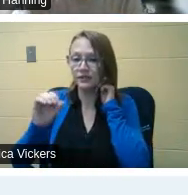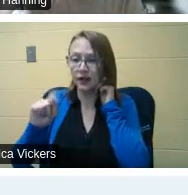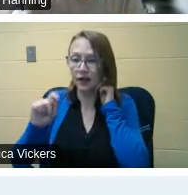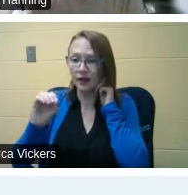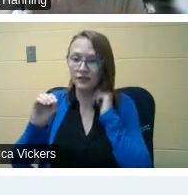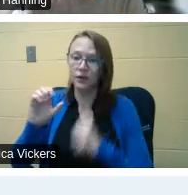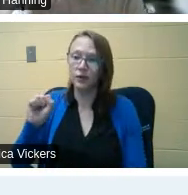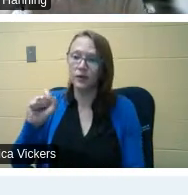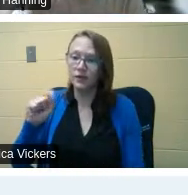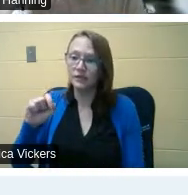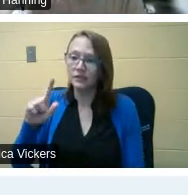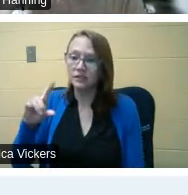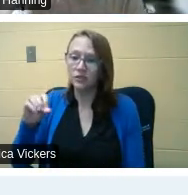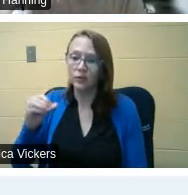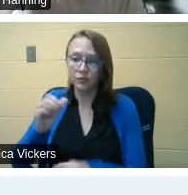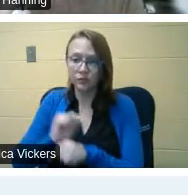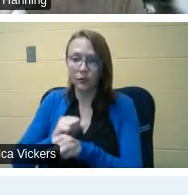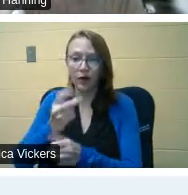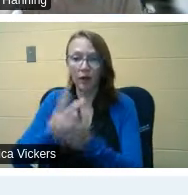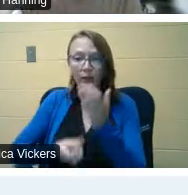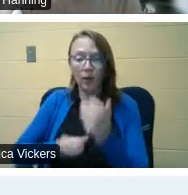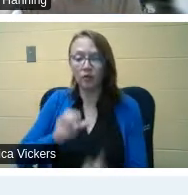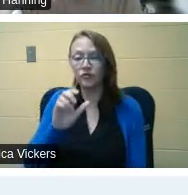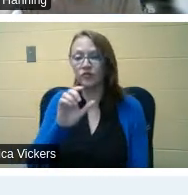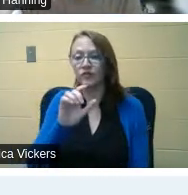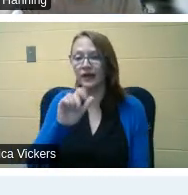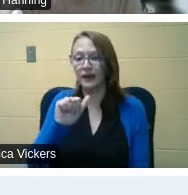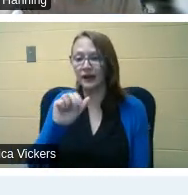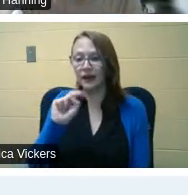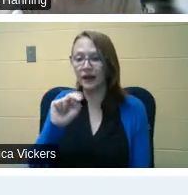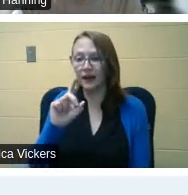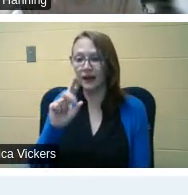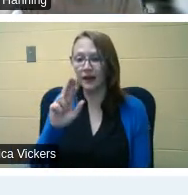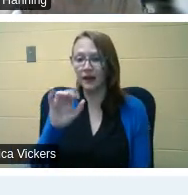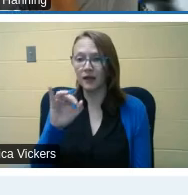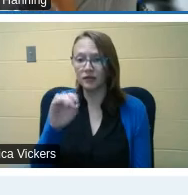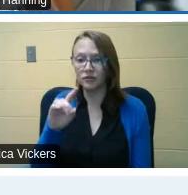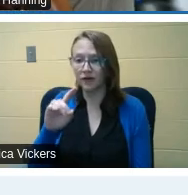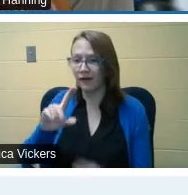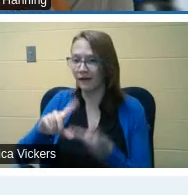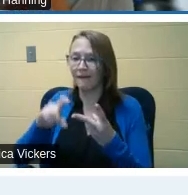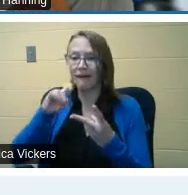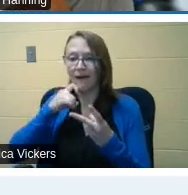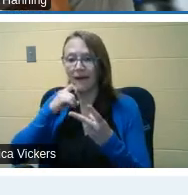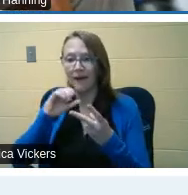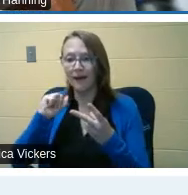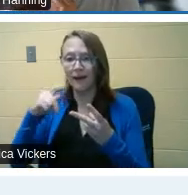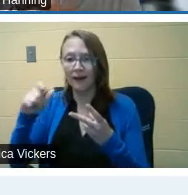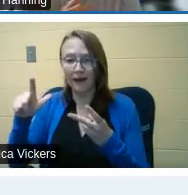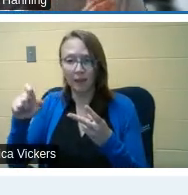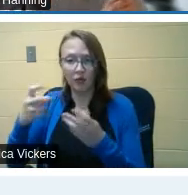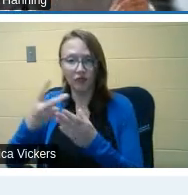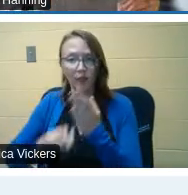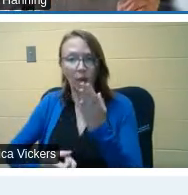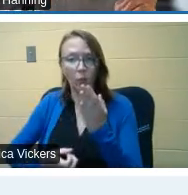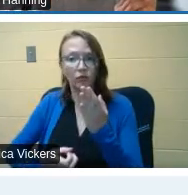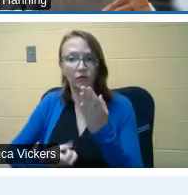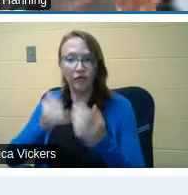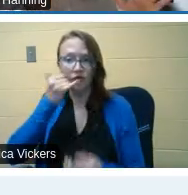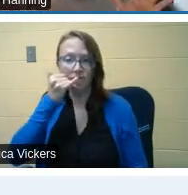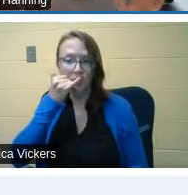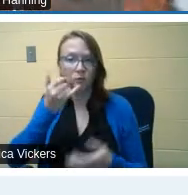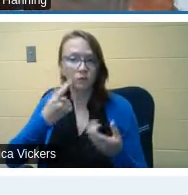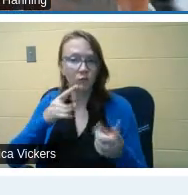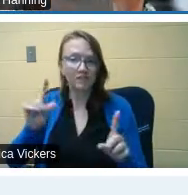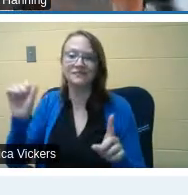and Apple? Craig, do you want to bring that? Yes, so